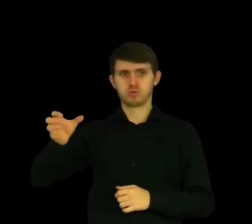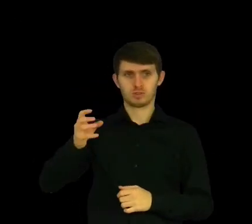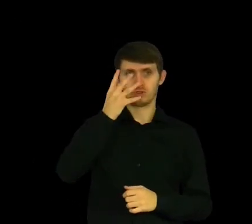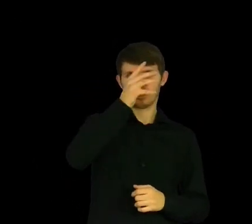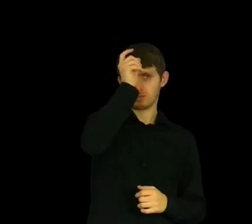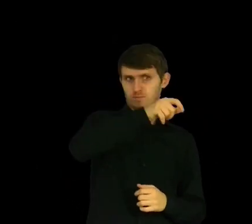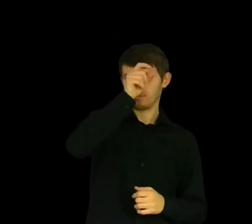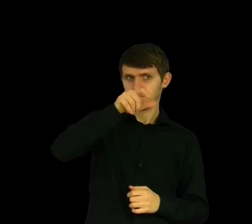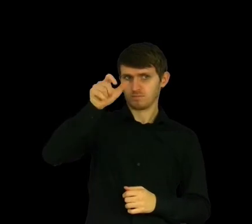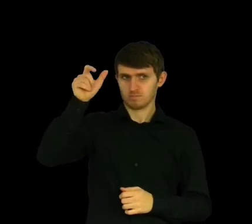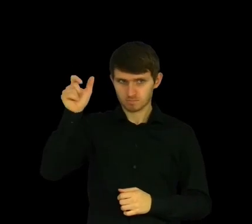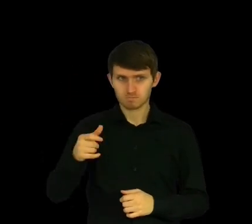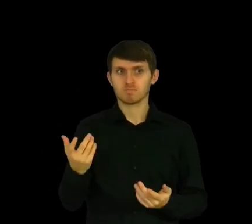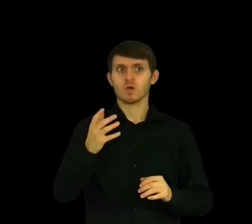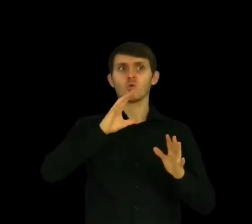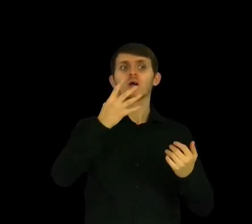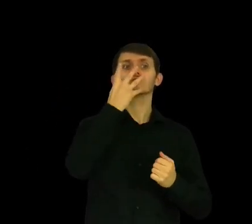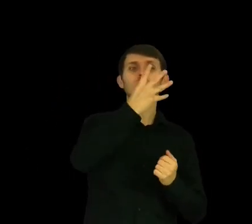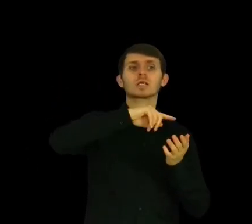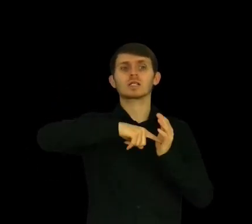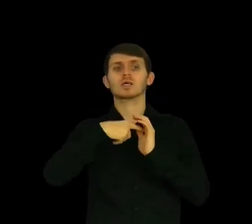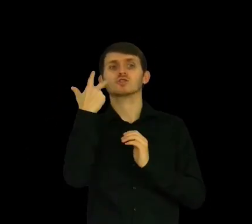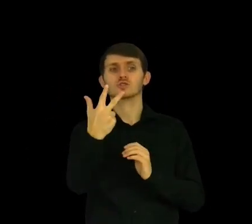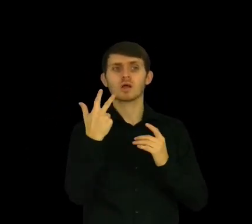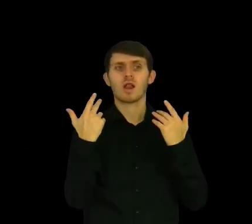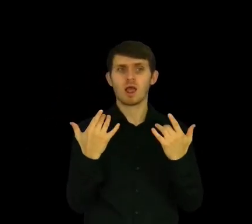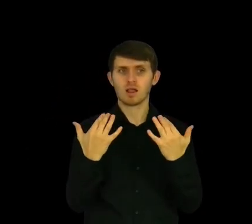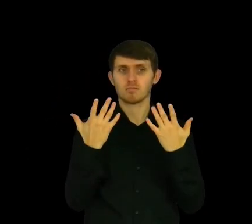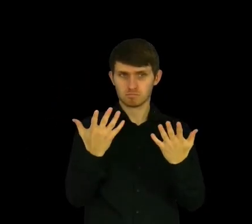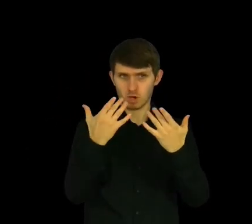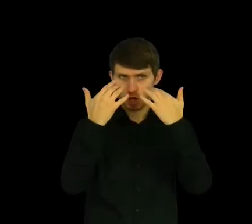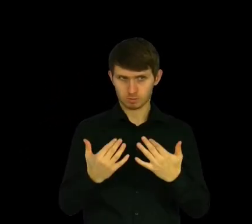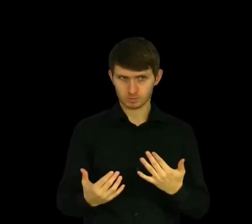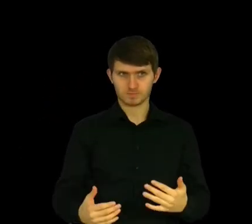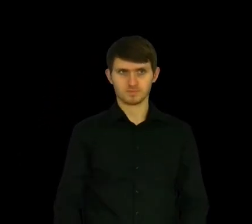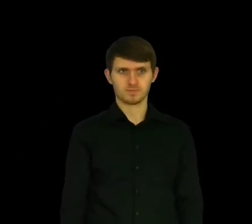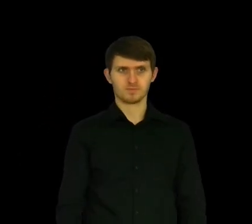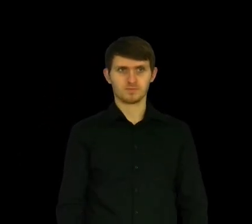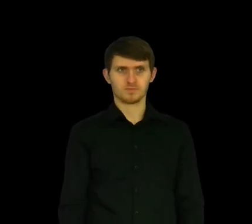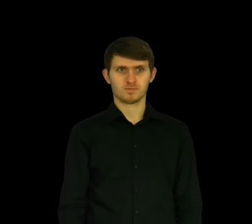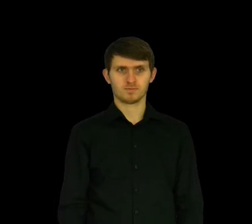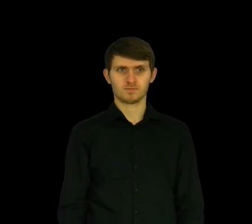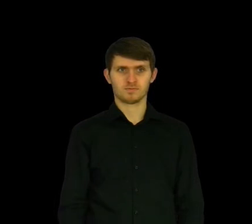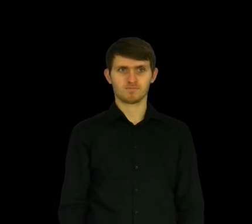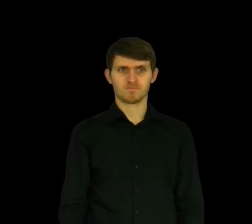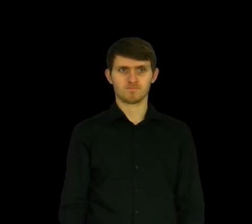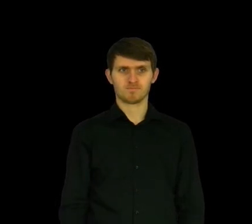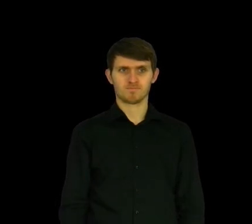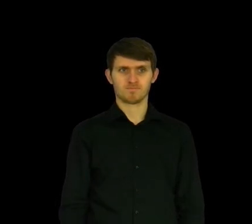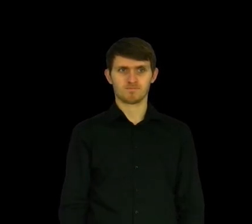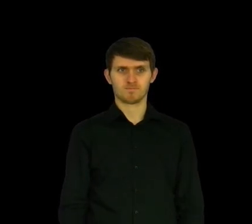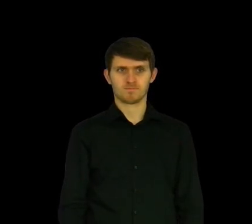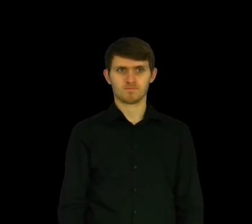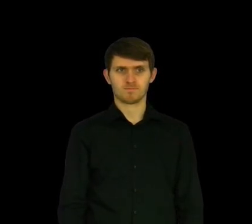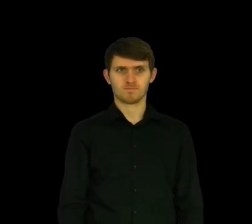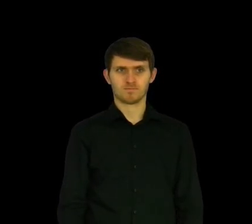about what four times three is. One, two, three, and four. This